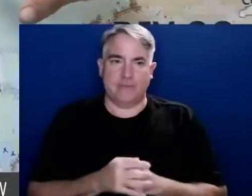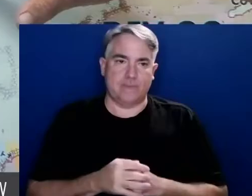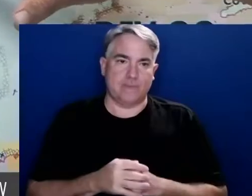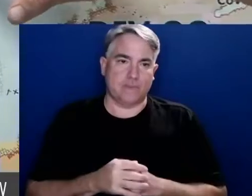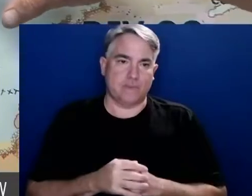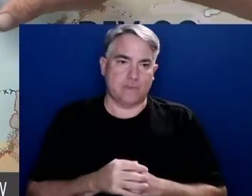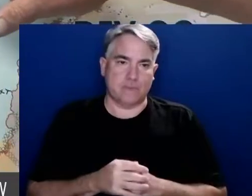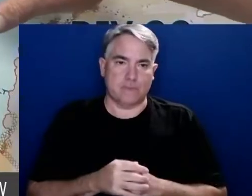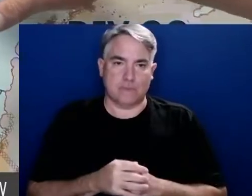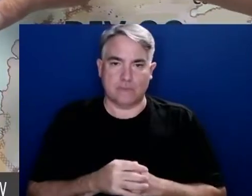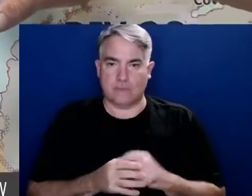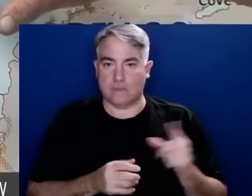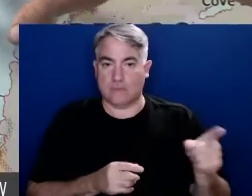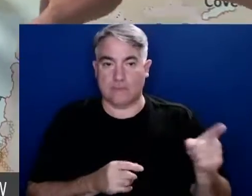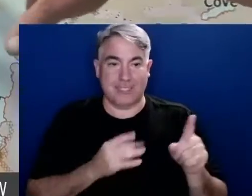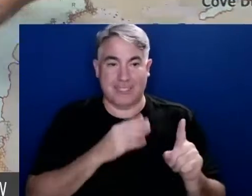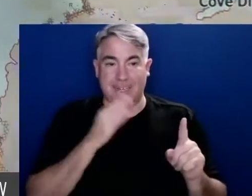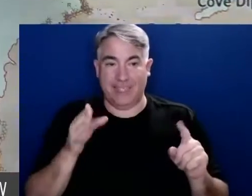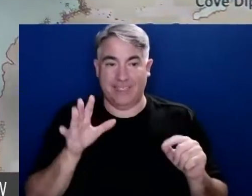on to